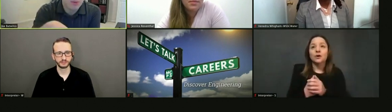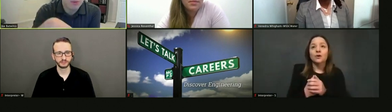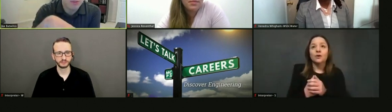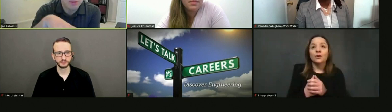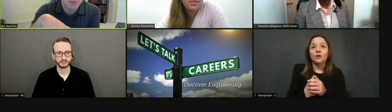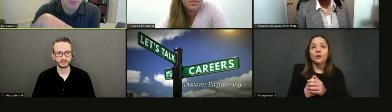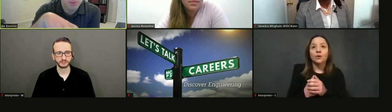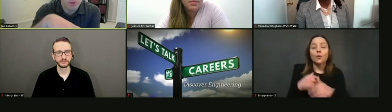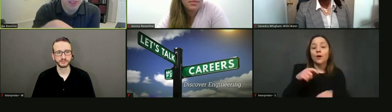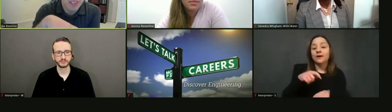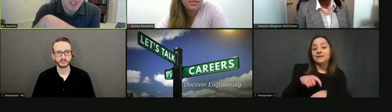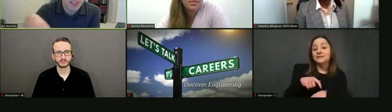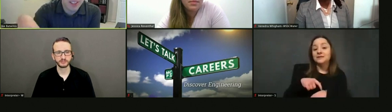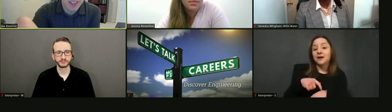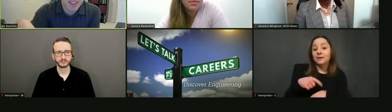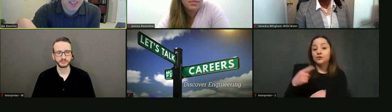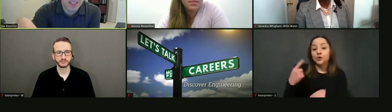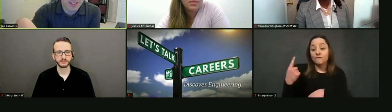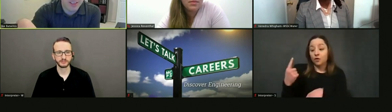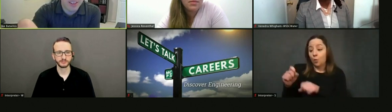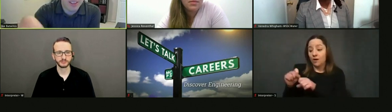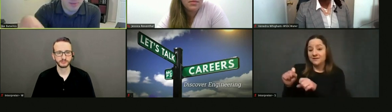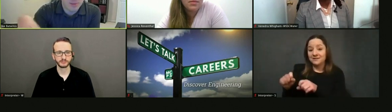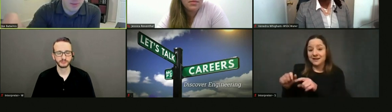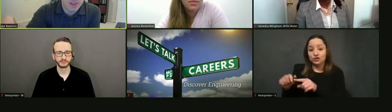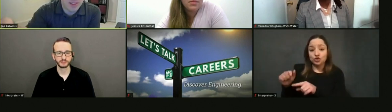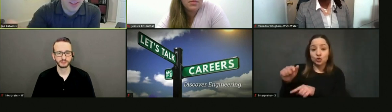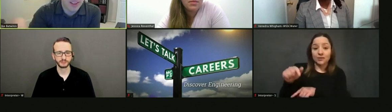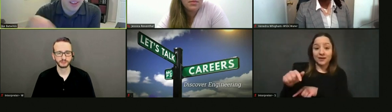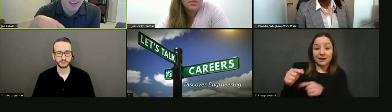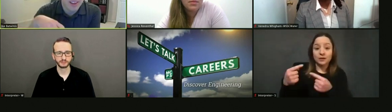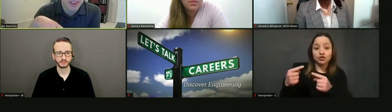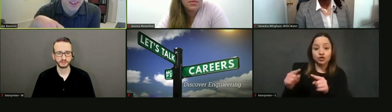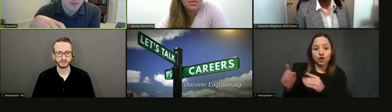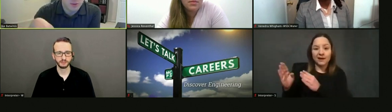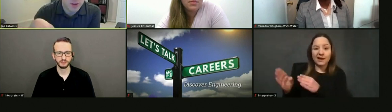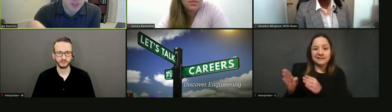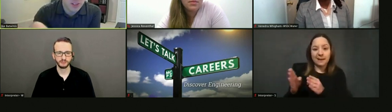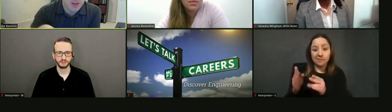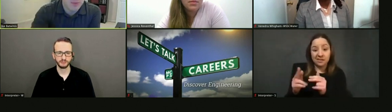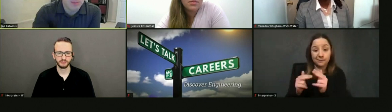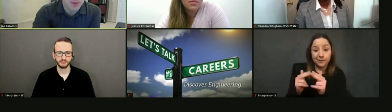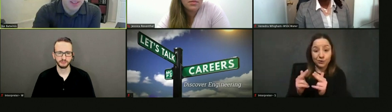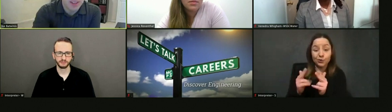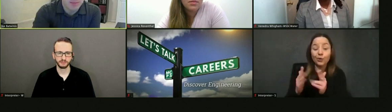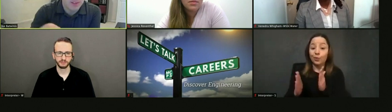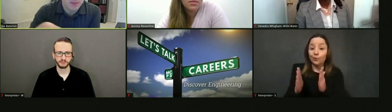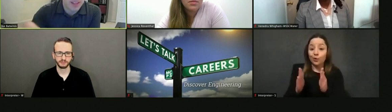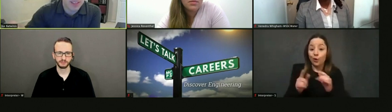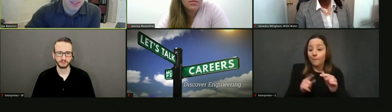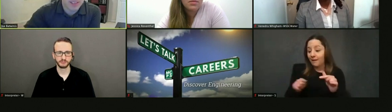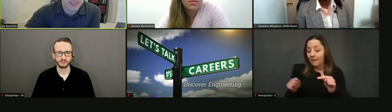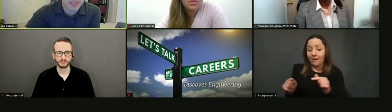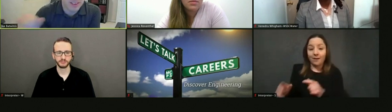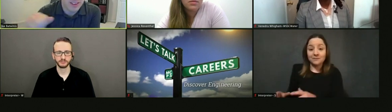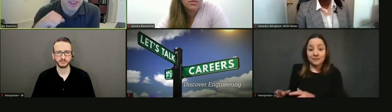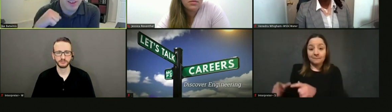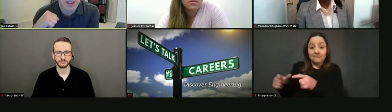to move from one station to the next during the assembly build, the robot just comes and picks it up and just takes